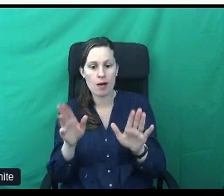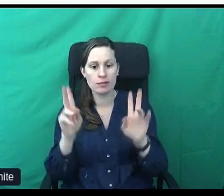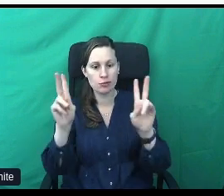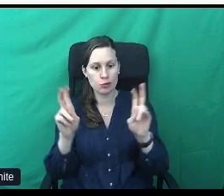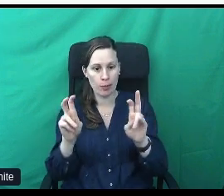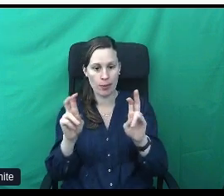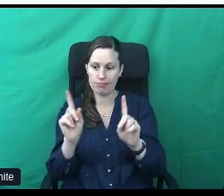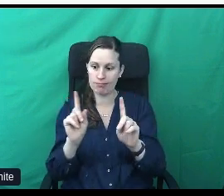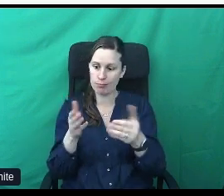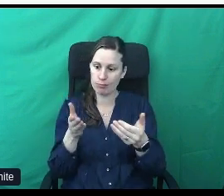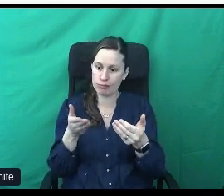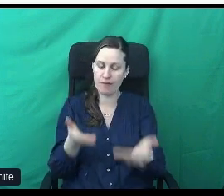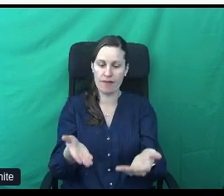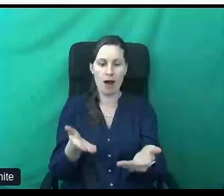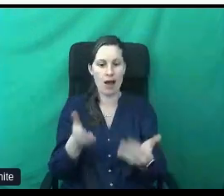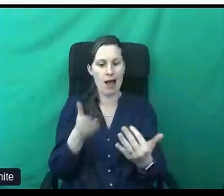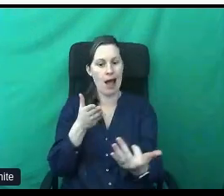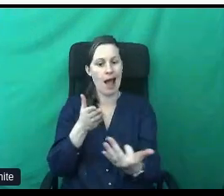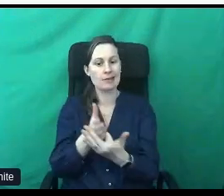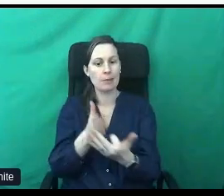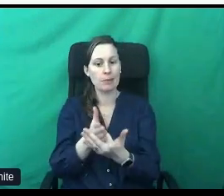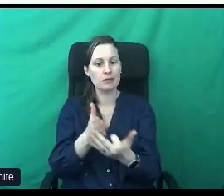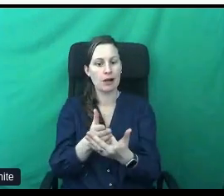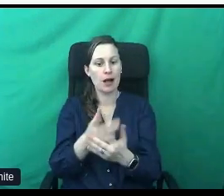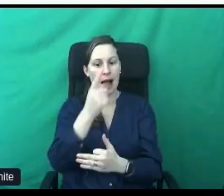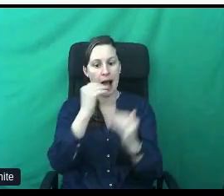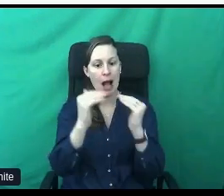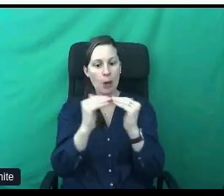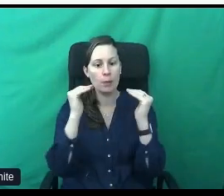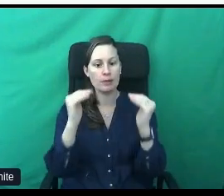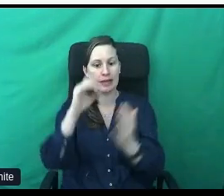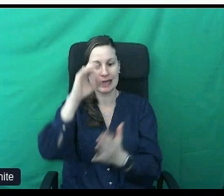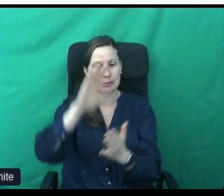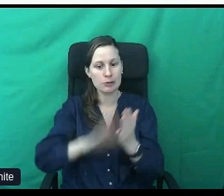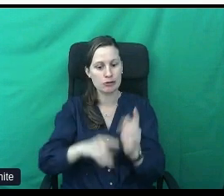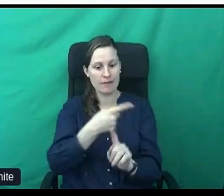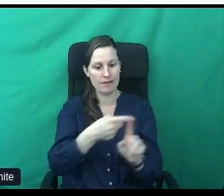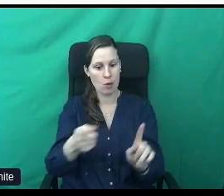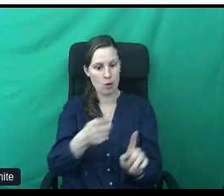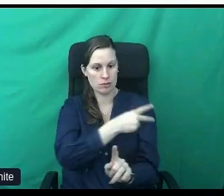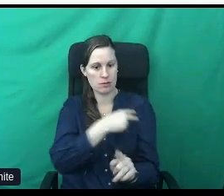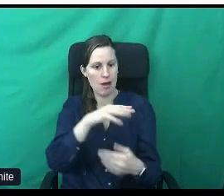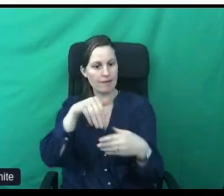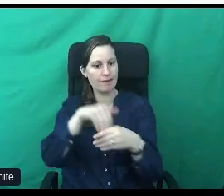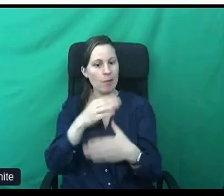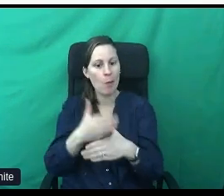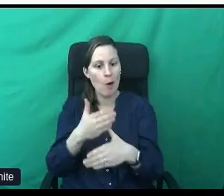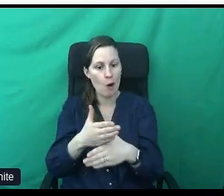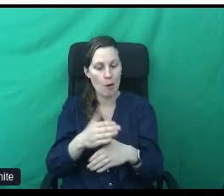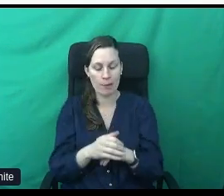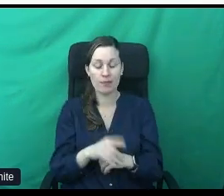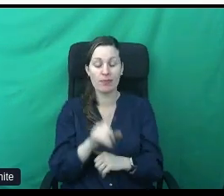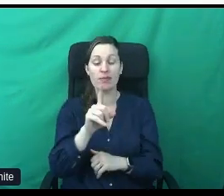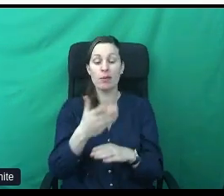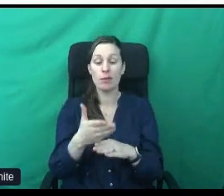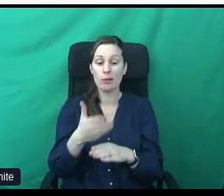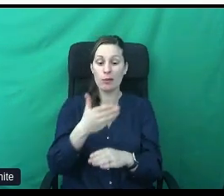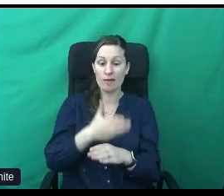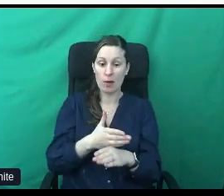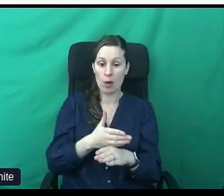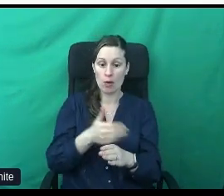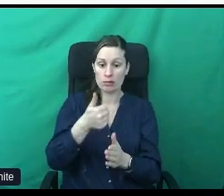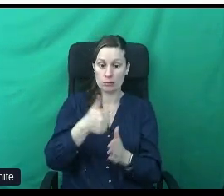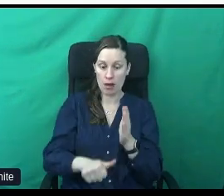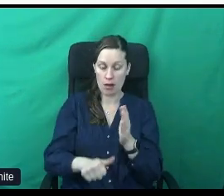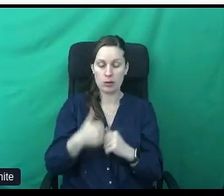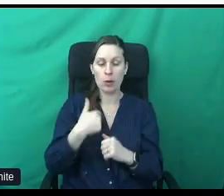an accessible, equitable experience for members of staff with disabilities in the workplace. But before we get to that section,